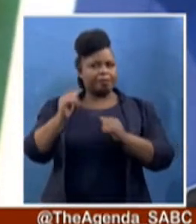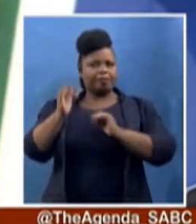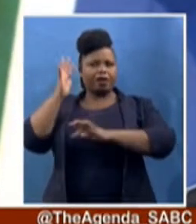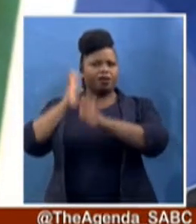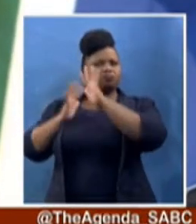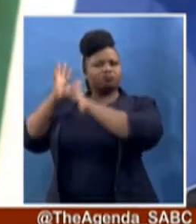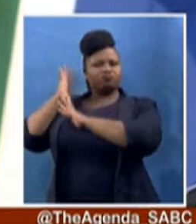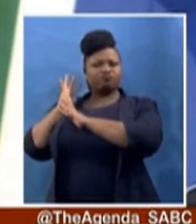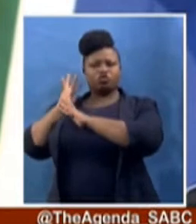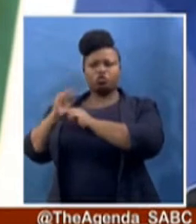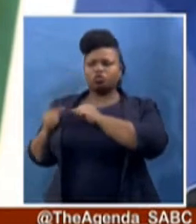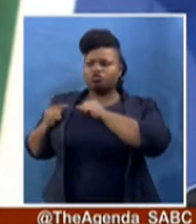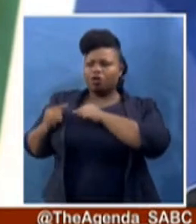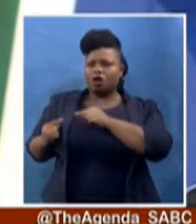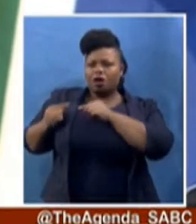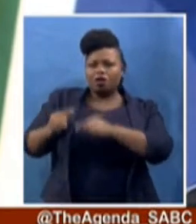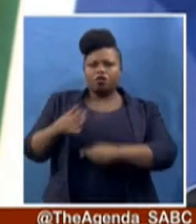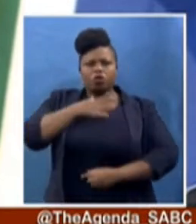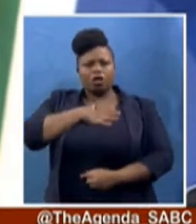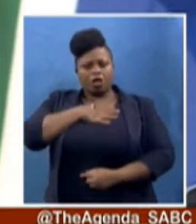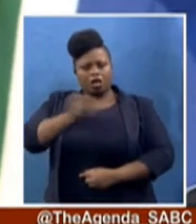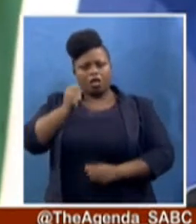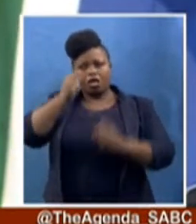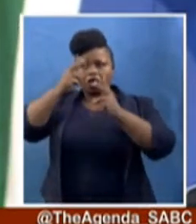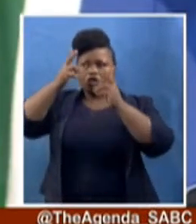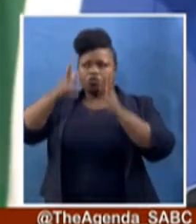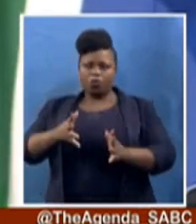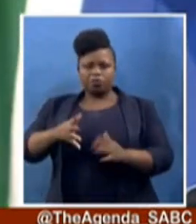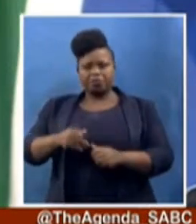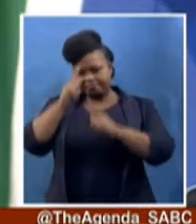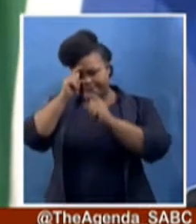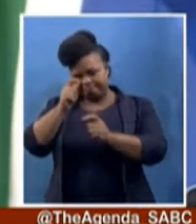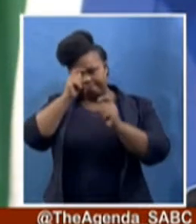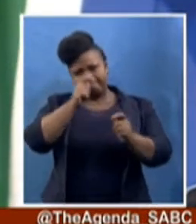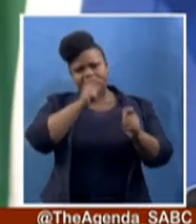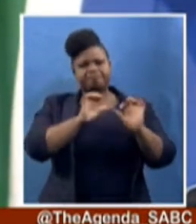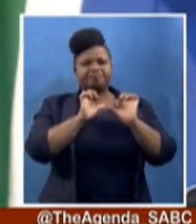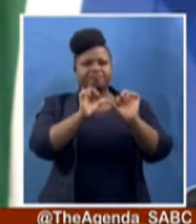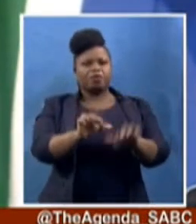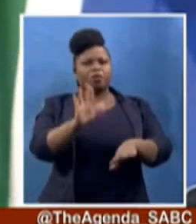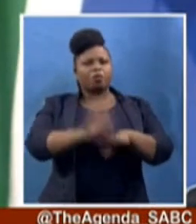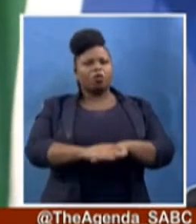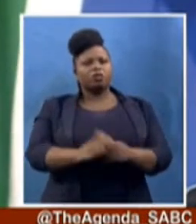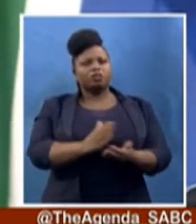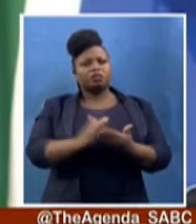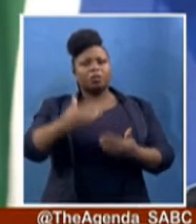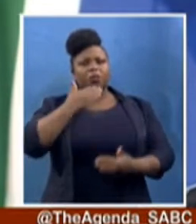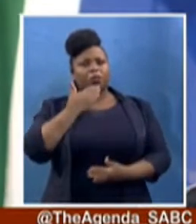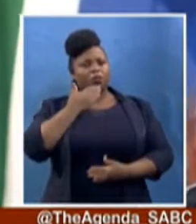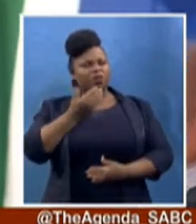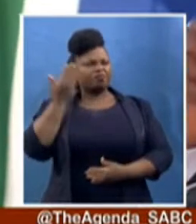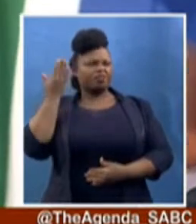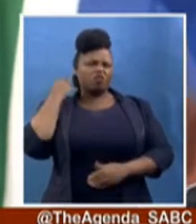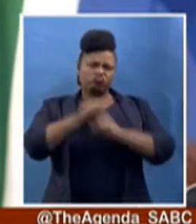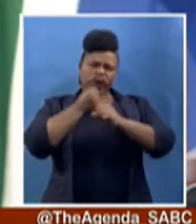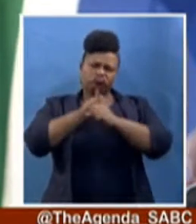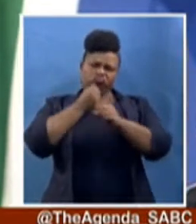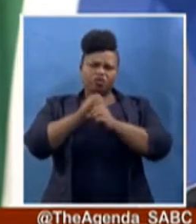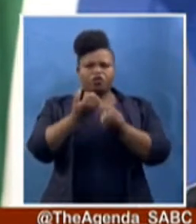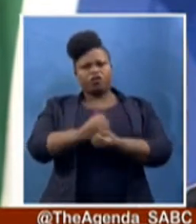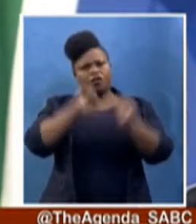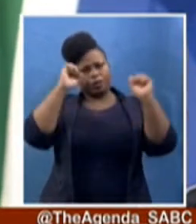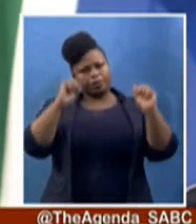continue to honor those who fought for freedom. We will continue to create all